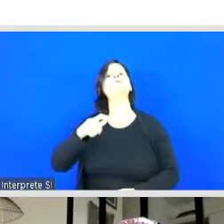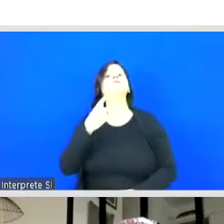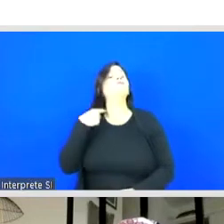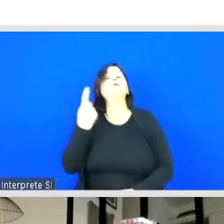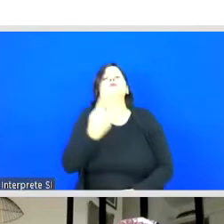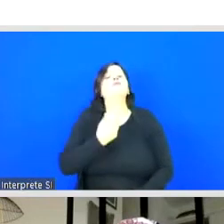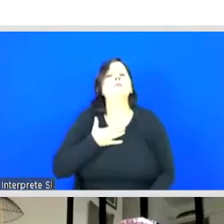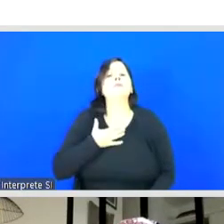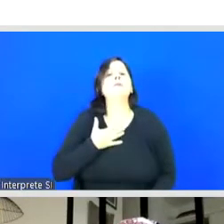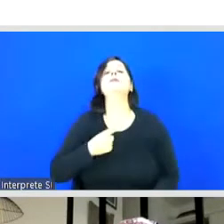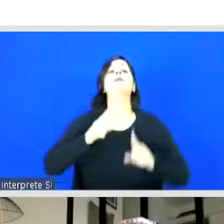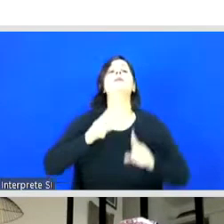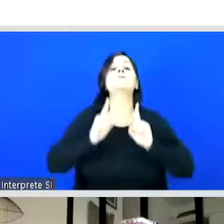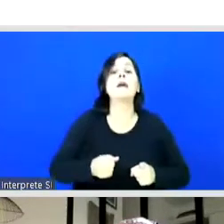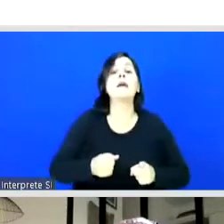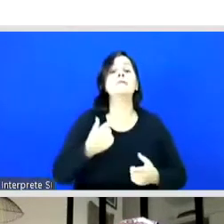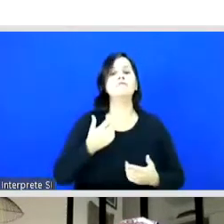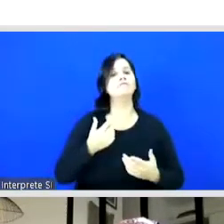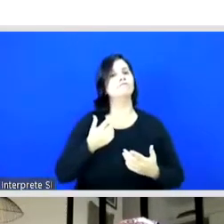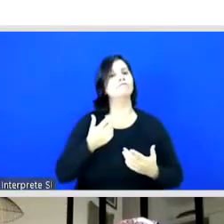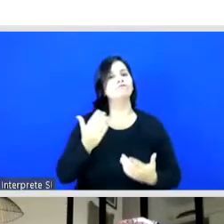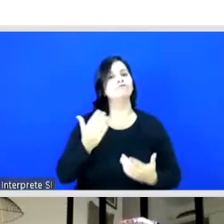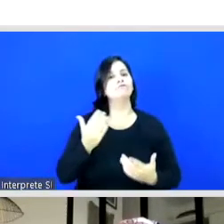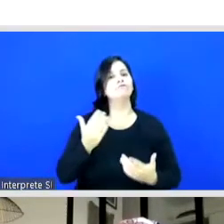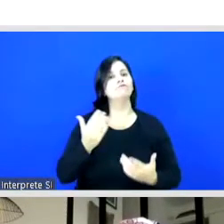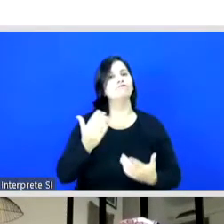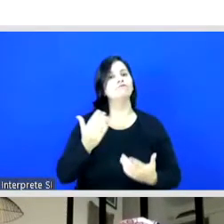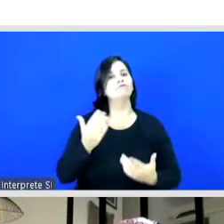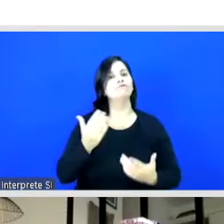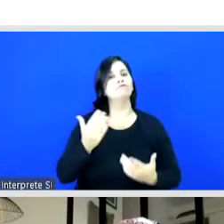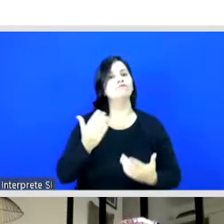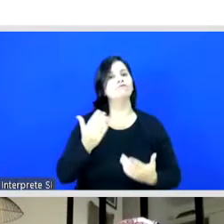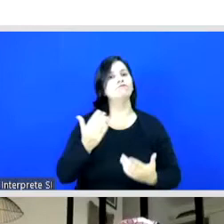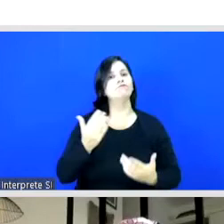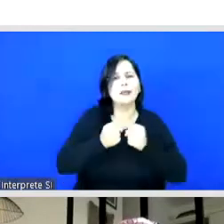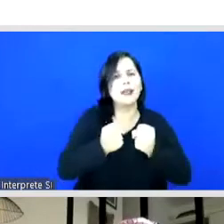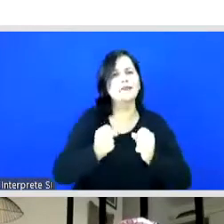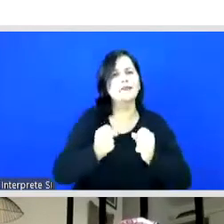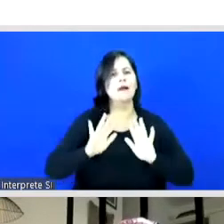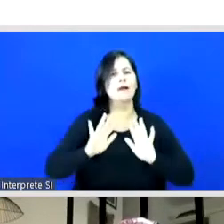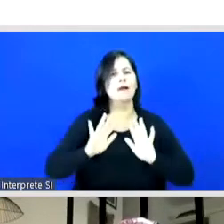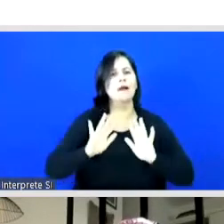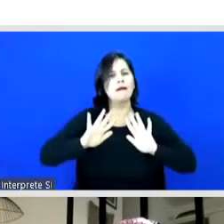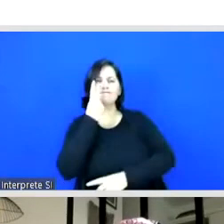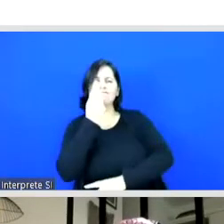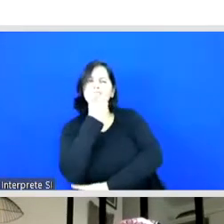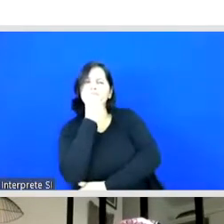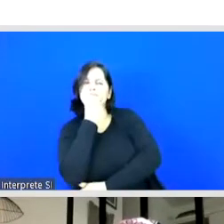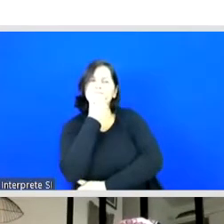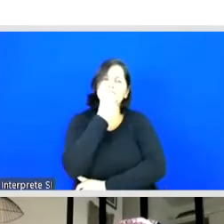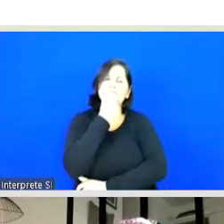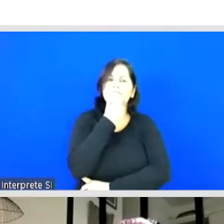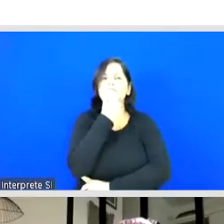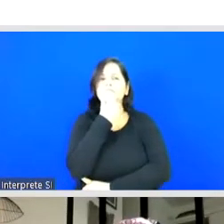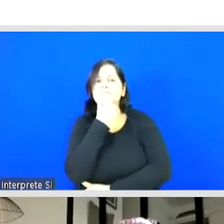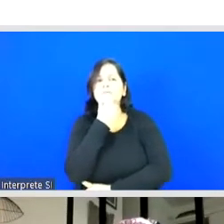be able to really manage some of the really workload that they have. Can we get them probably